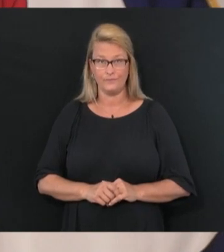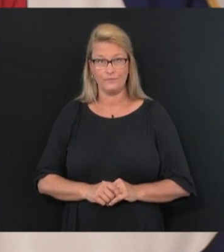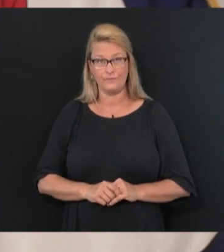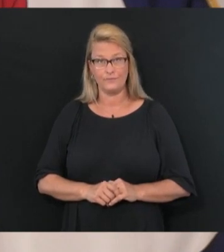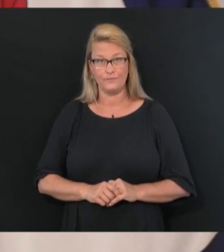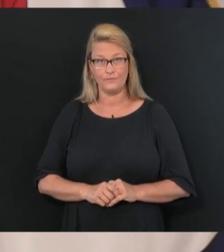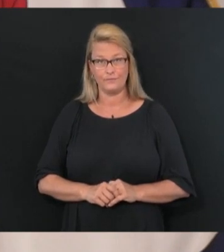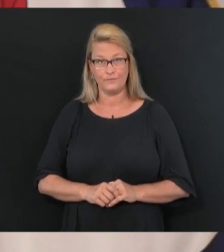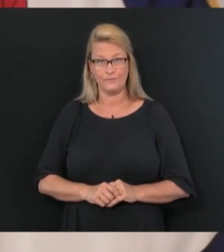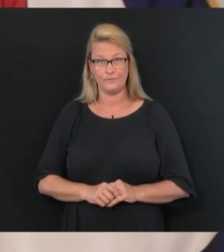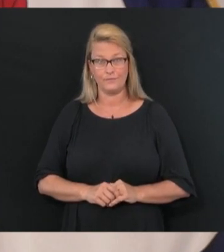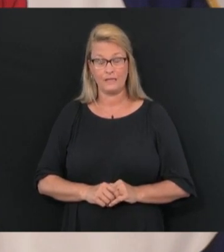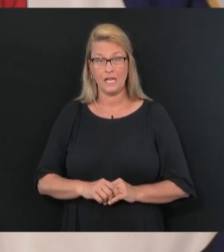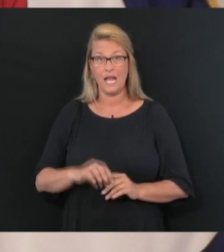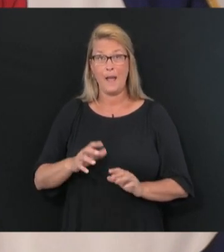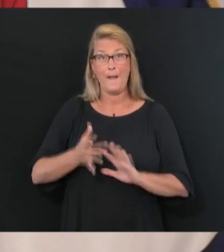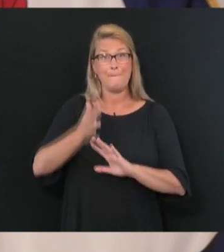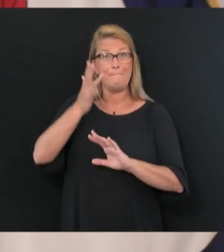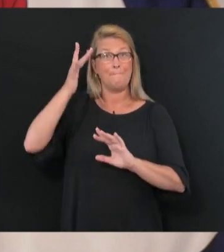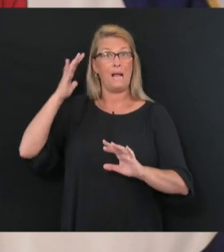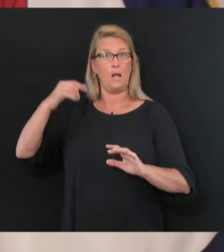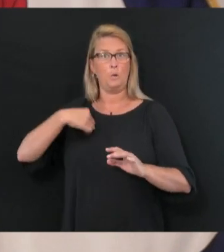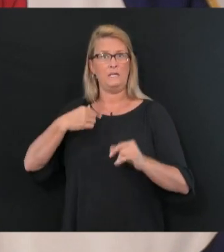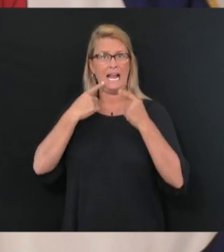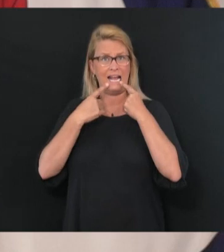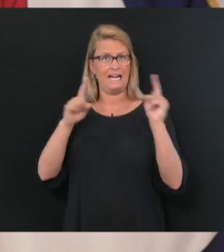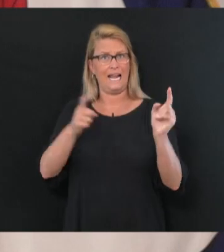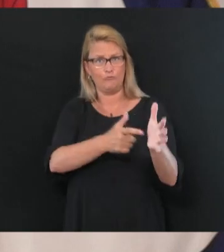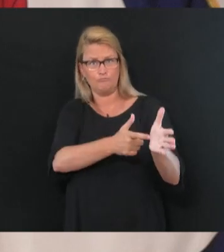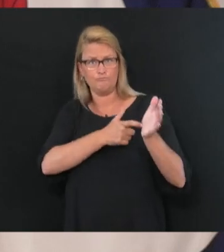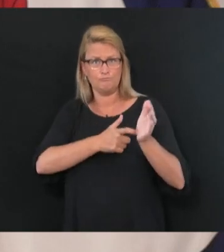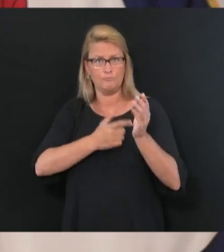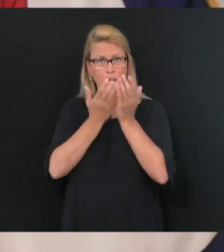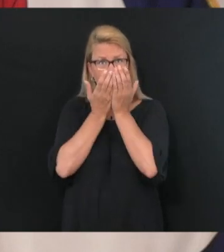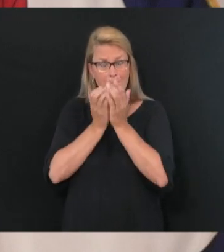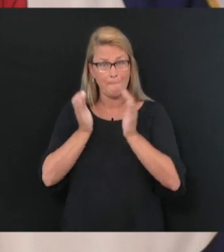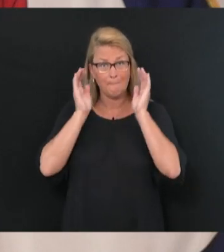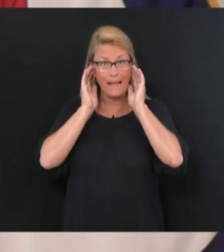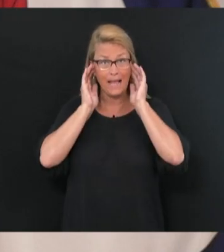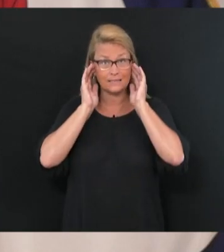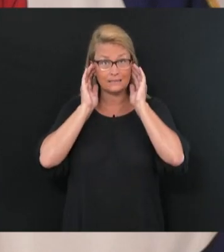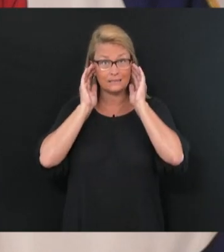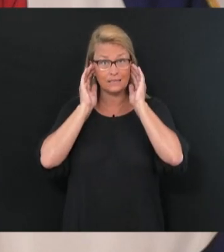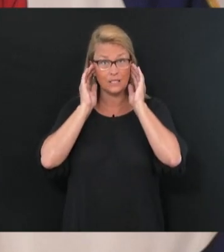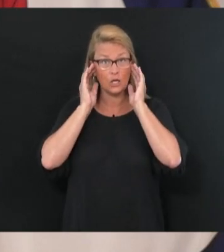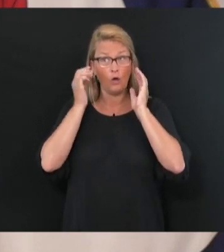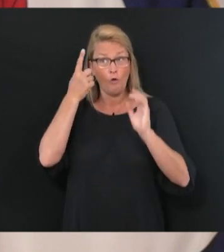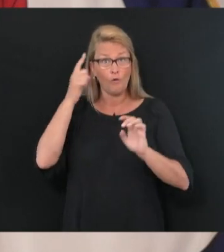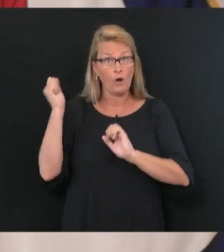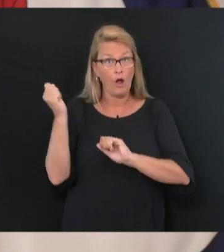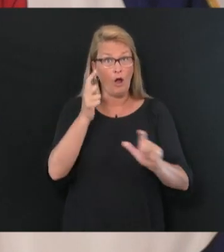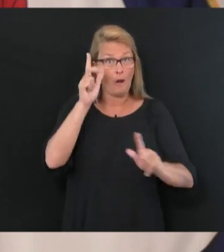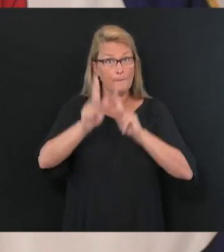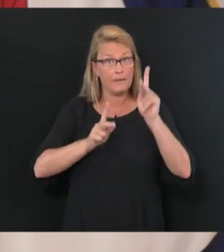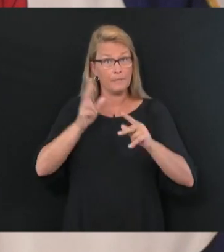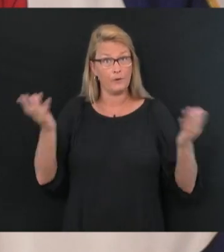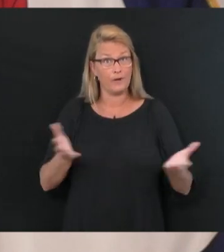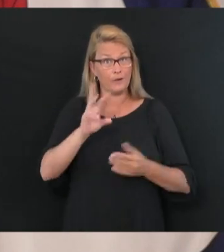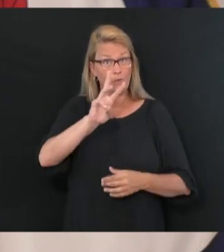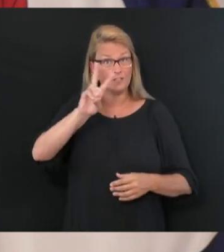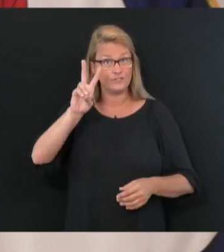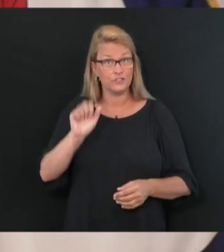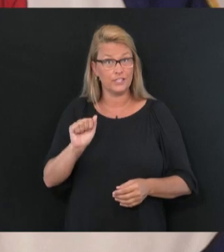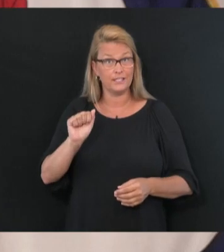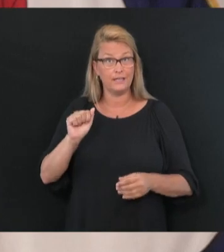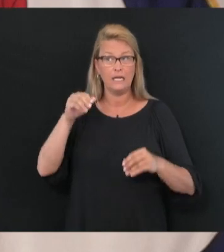started wearing our mask as a mandatory gesture anytime we were out in a public